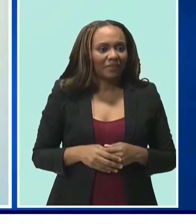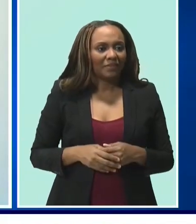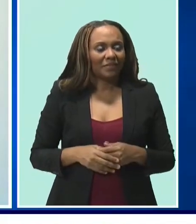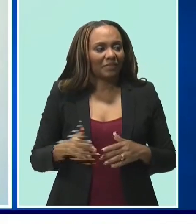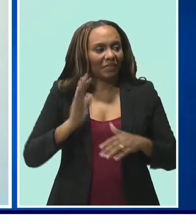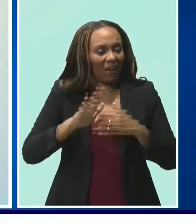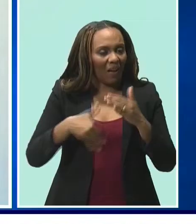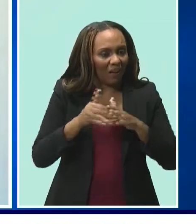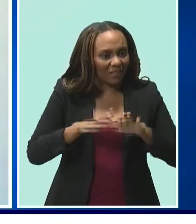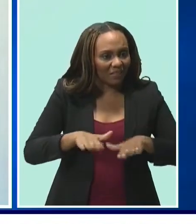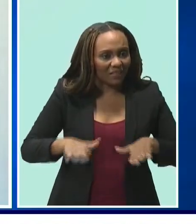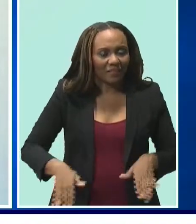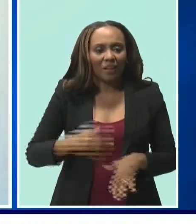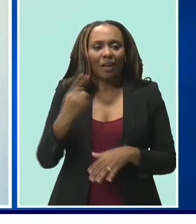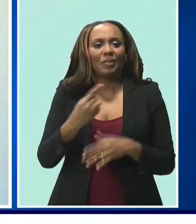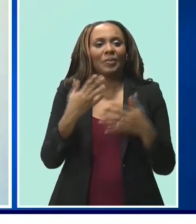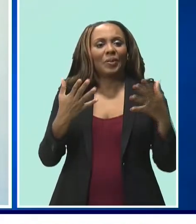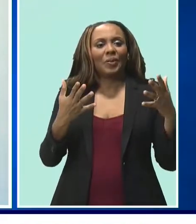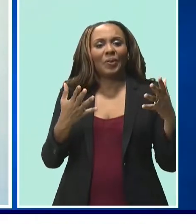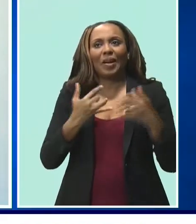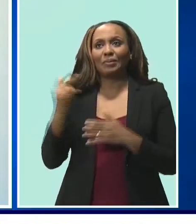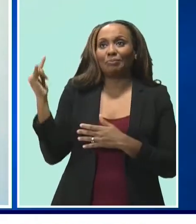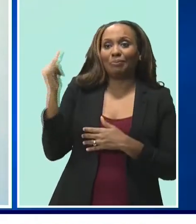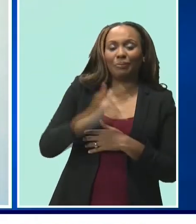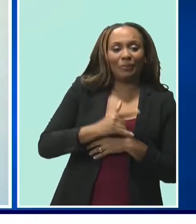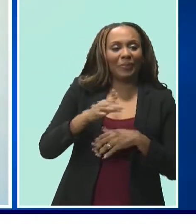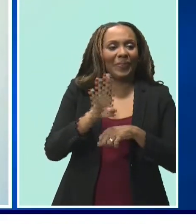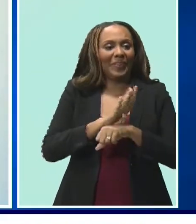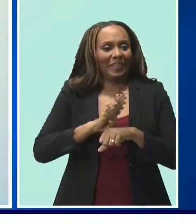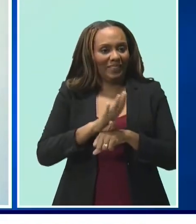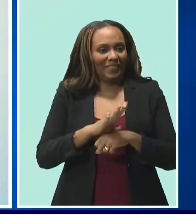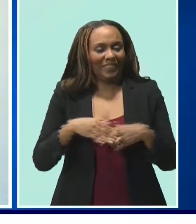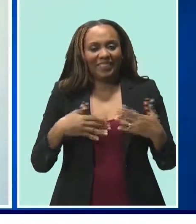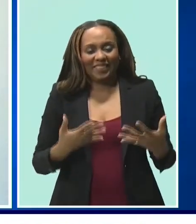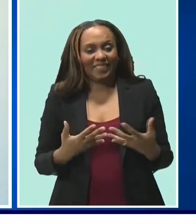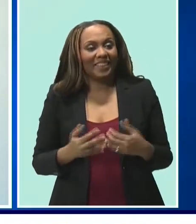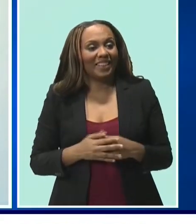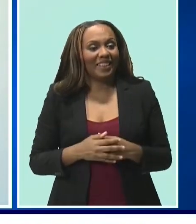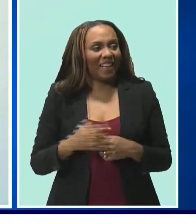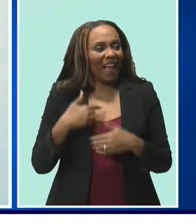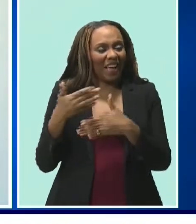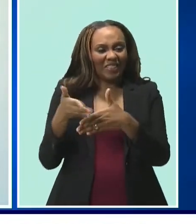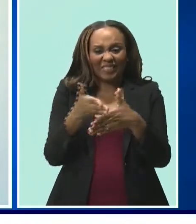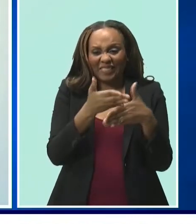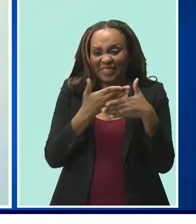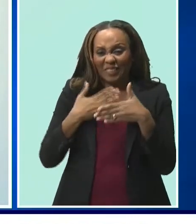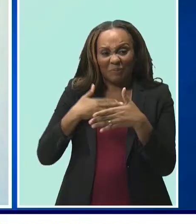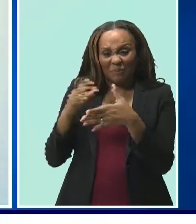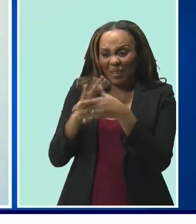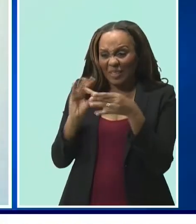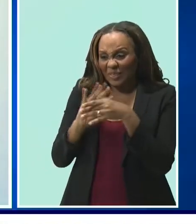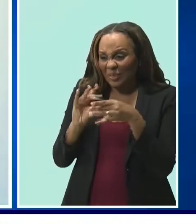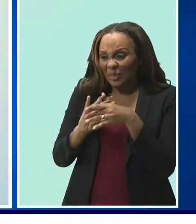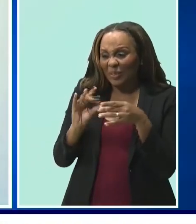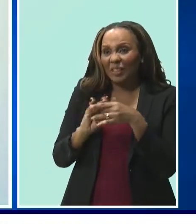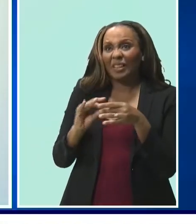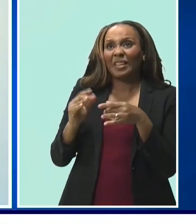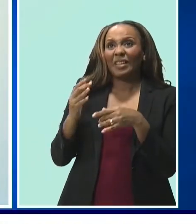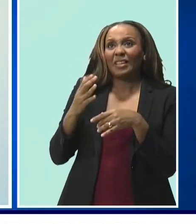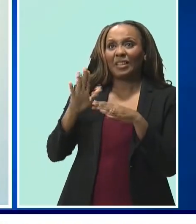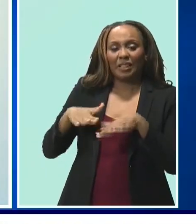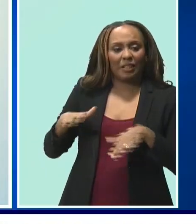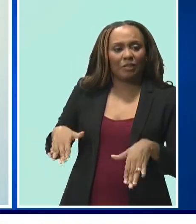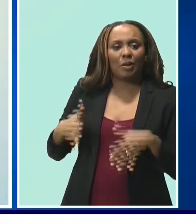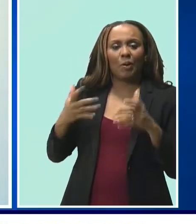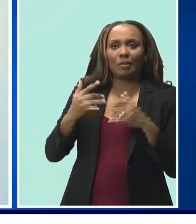every child always wants to go to Barbados. By the end of sharing the story, they all want to go to Barbados,